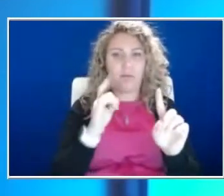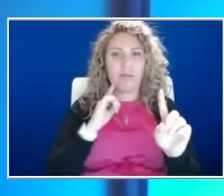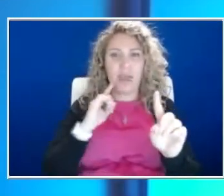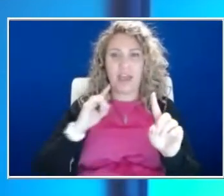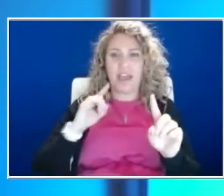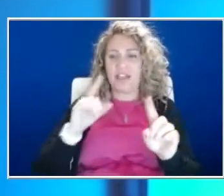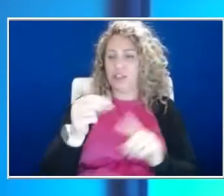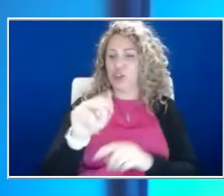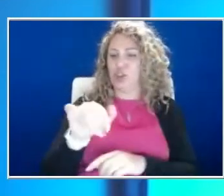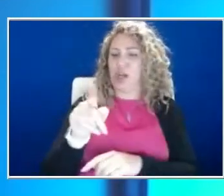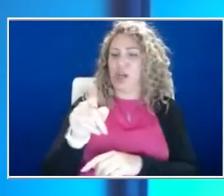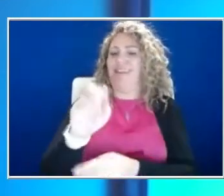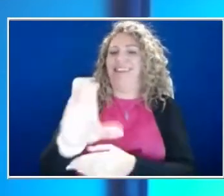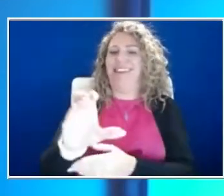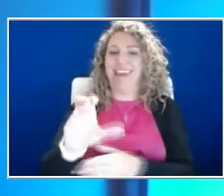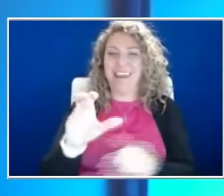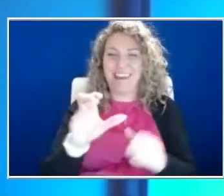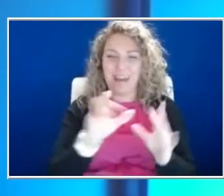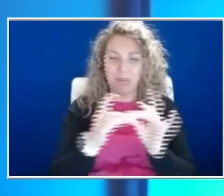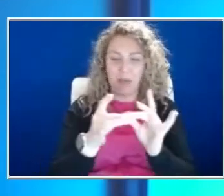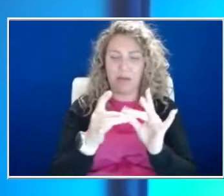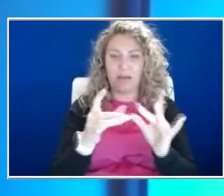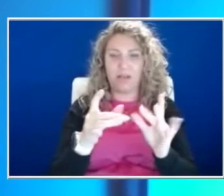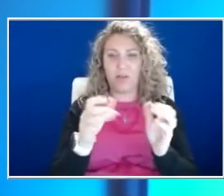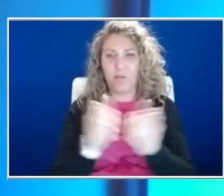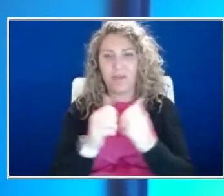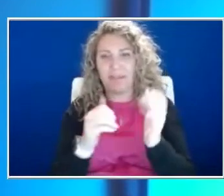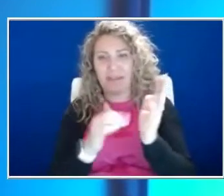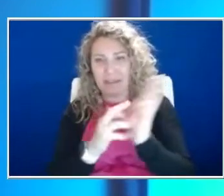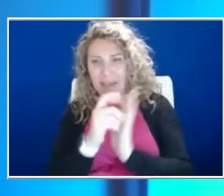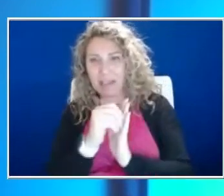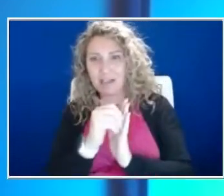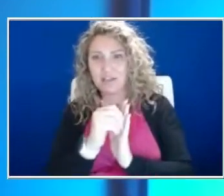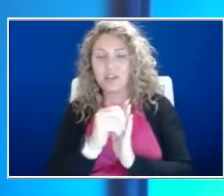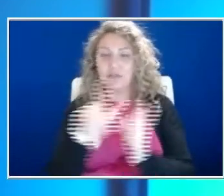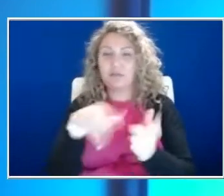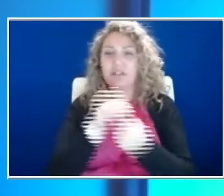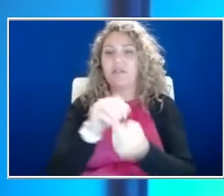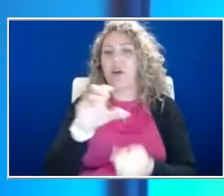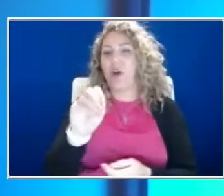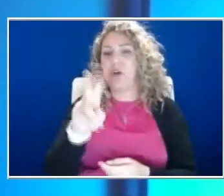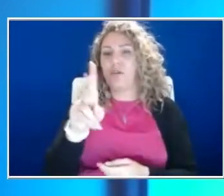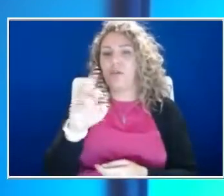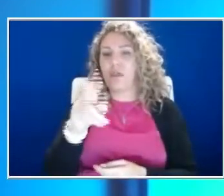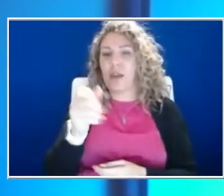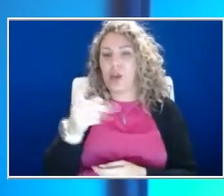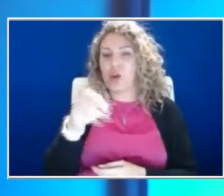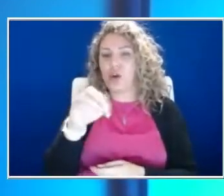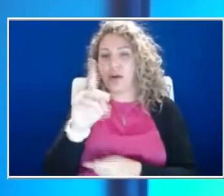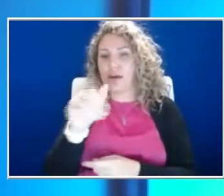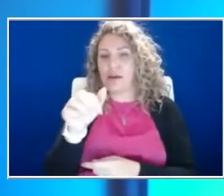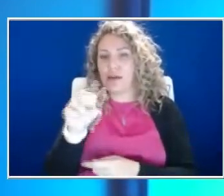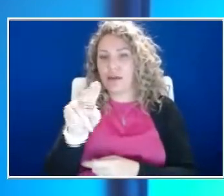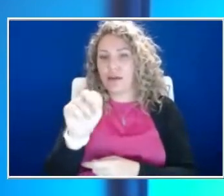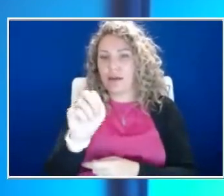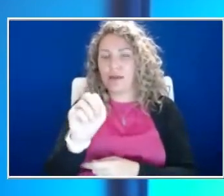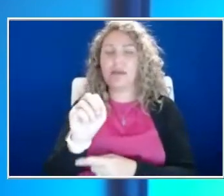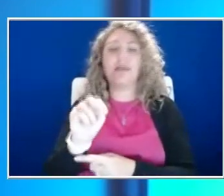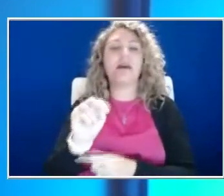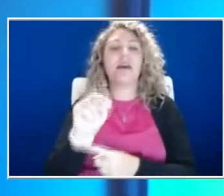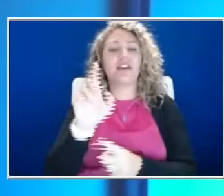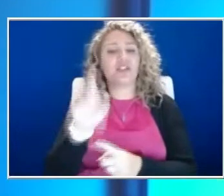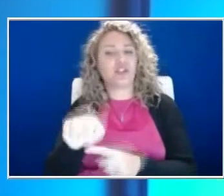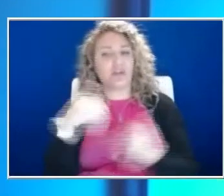cancer, and those should be tested. Specifically, we look at ovarian cancer. All ovarian cancers should undergo genetic testing,